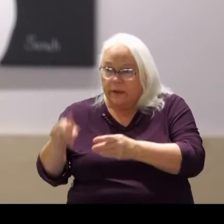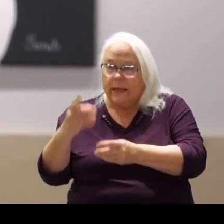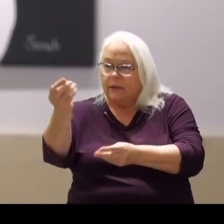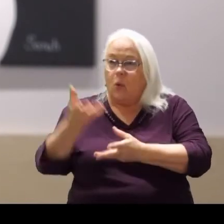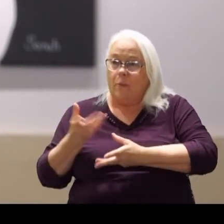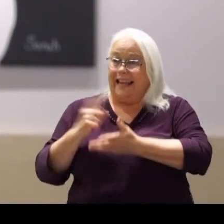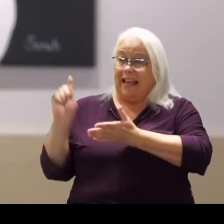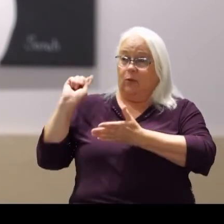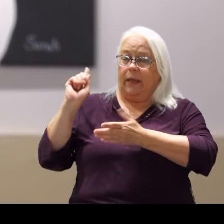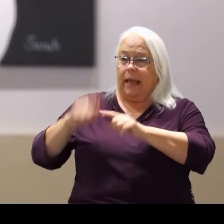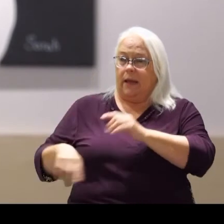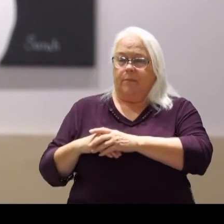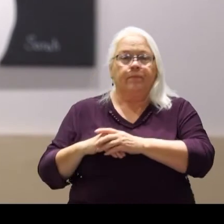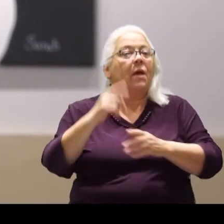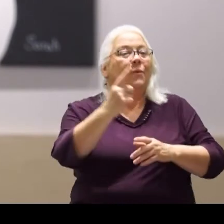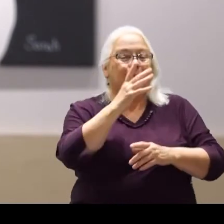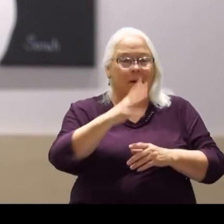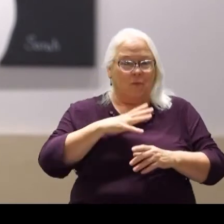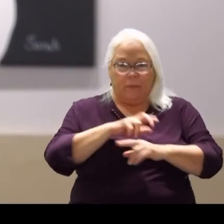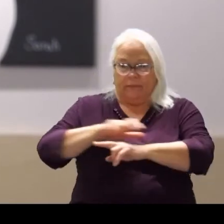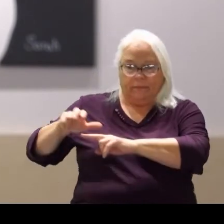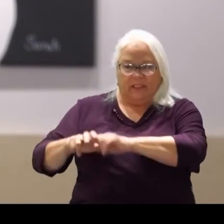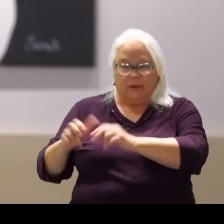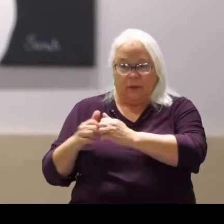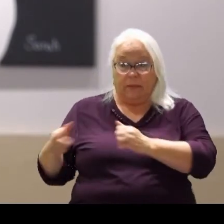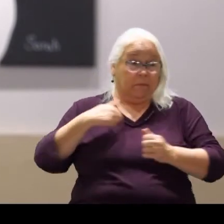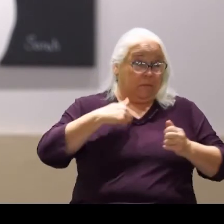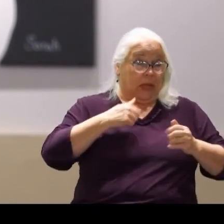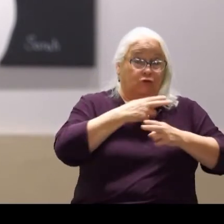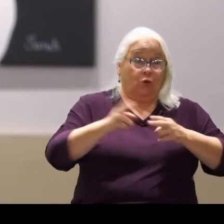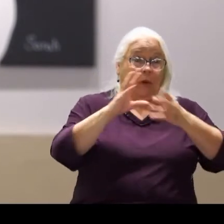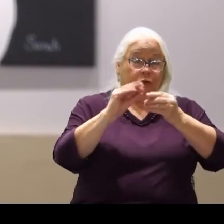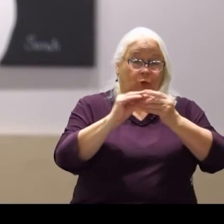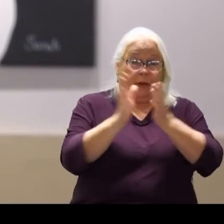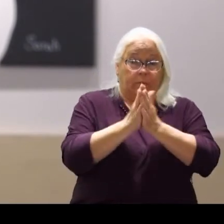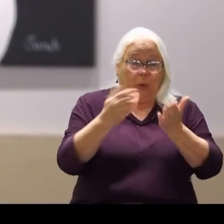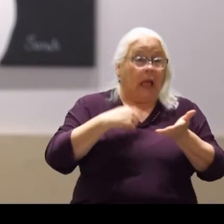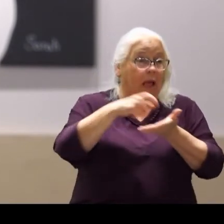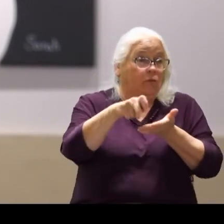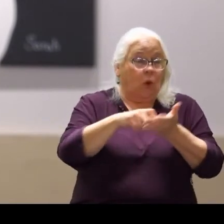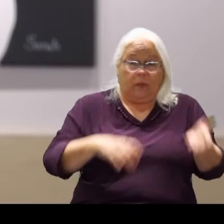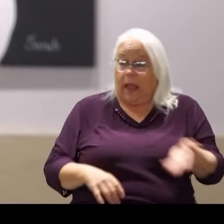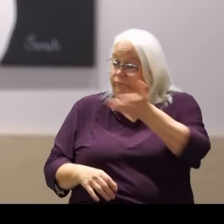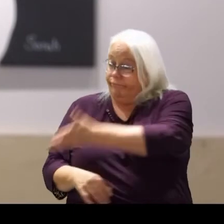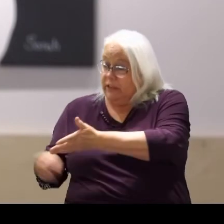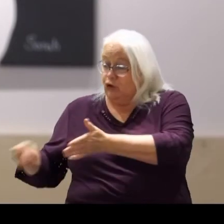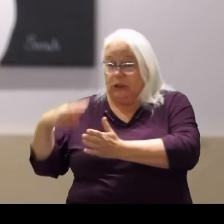another woman in the class who sat beside me. She wouldn't participate in the storytelling, but she liked to read from the book of short stories that I